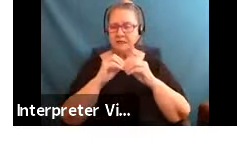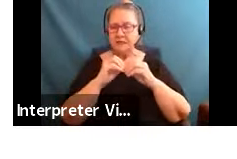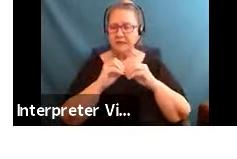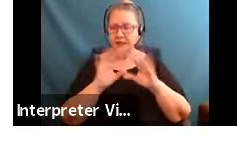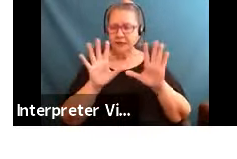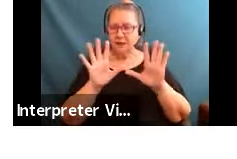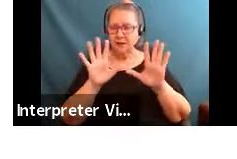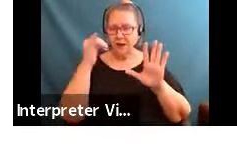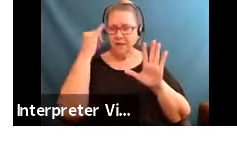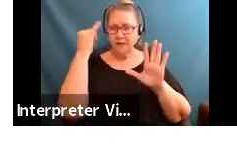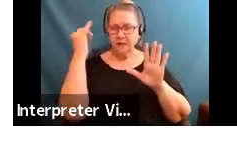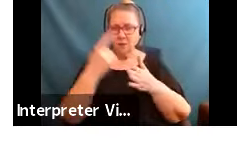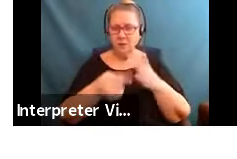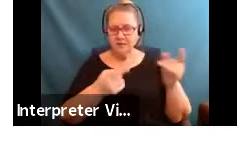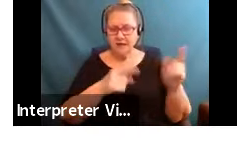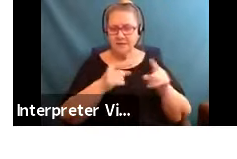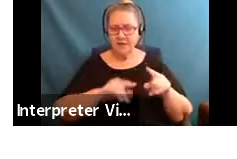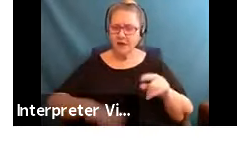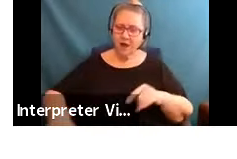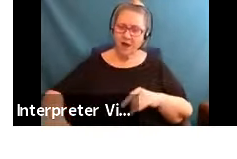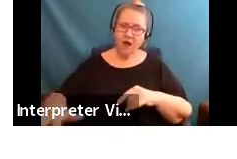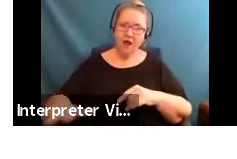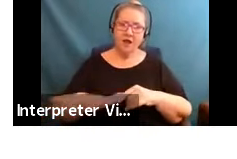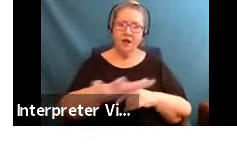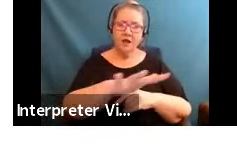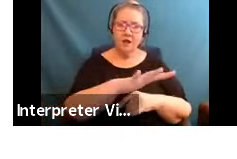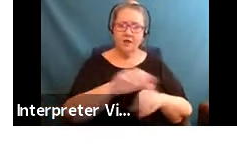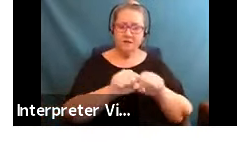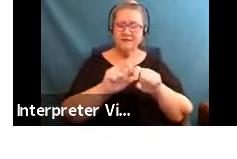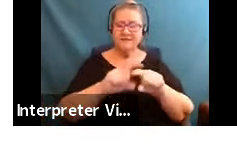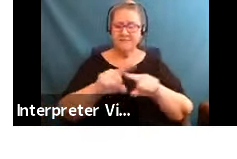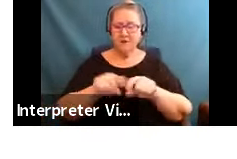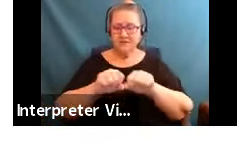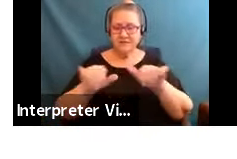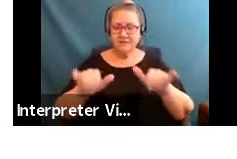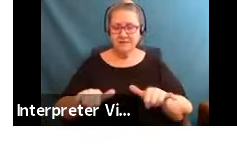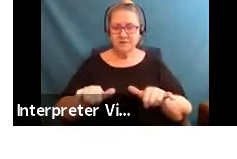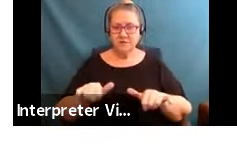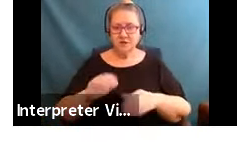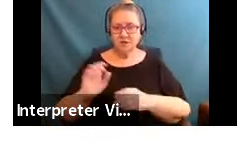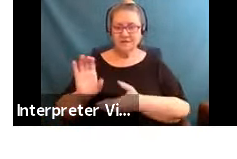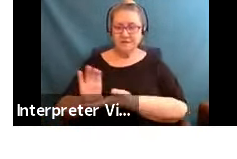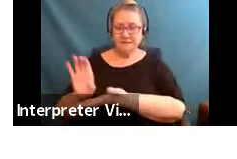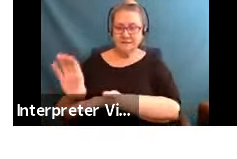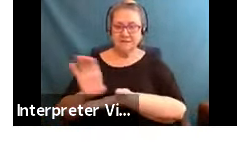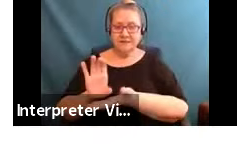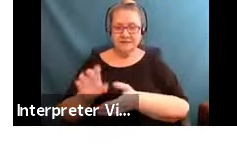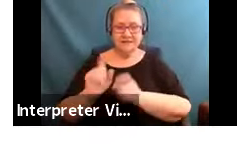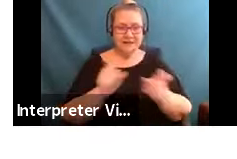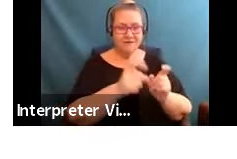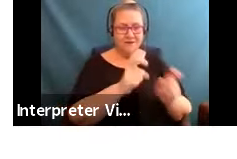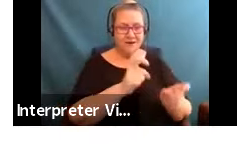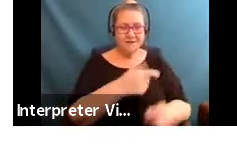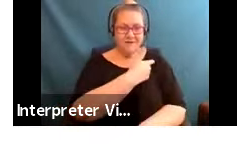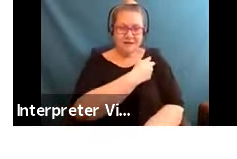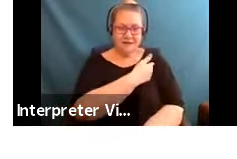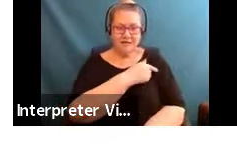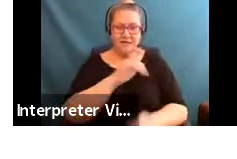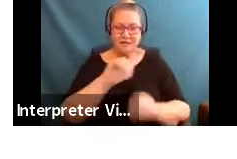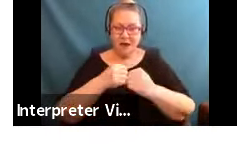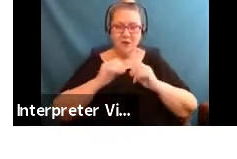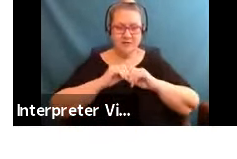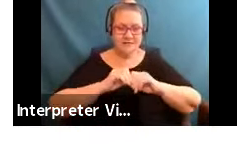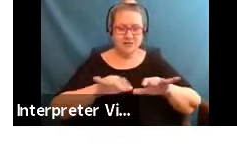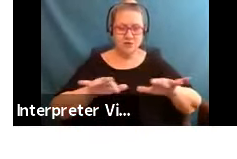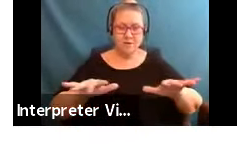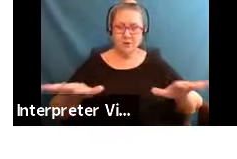happening across the systems that are delivering the vaccines and how it distributes out across the counties. So there